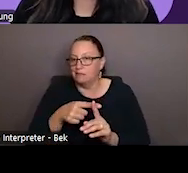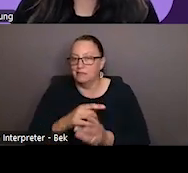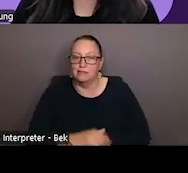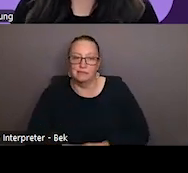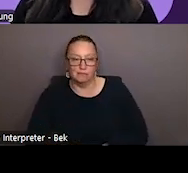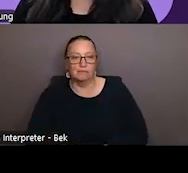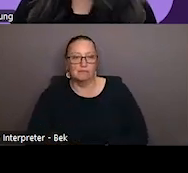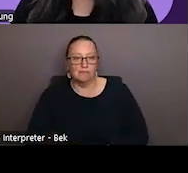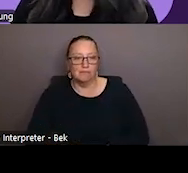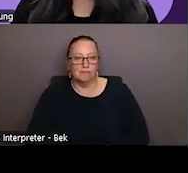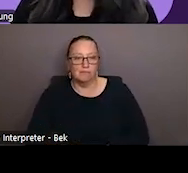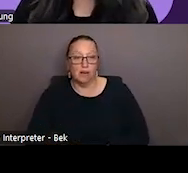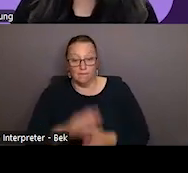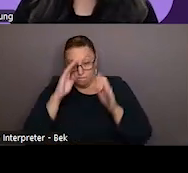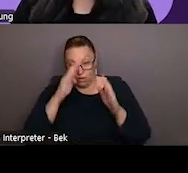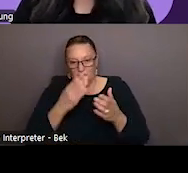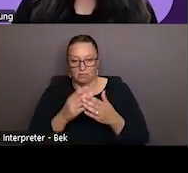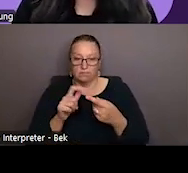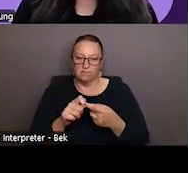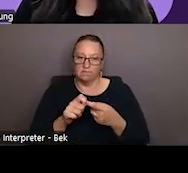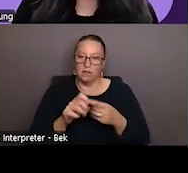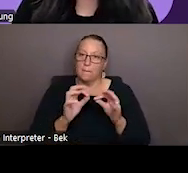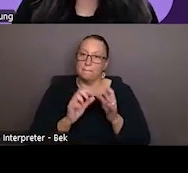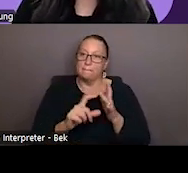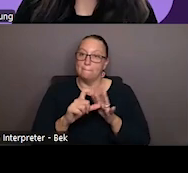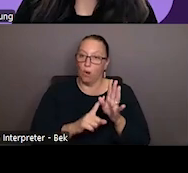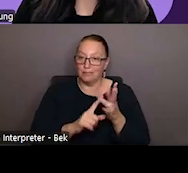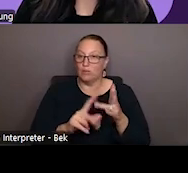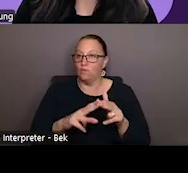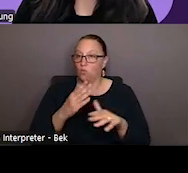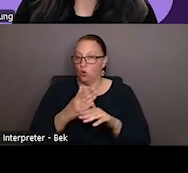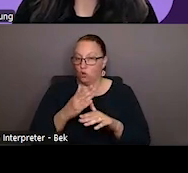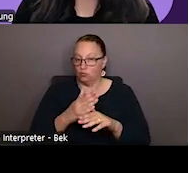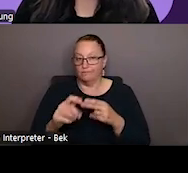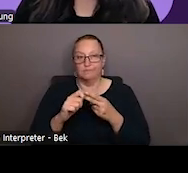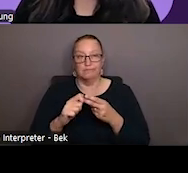work and building community and audiences.